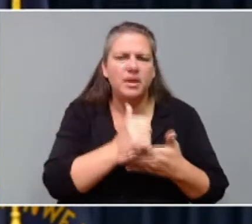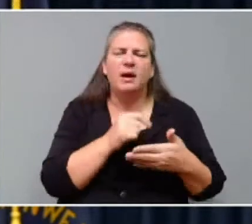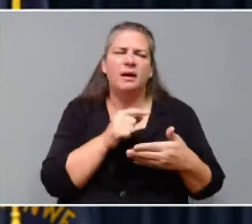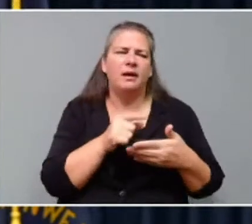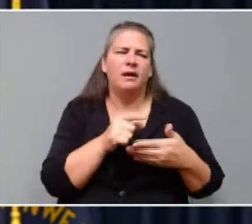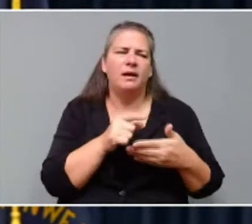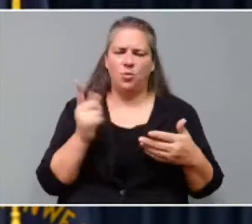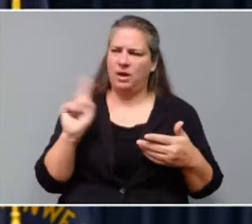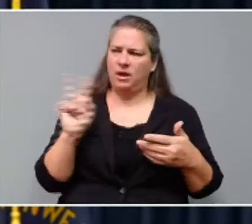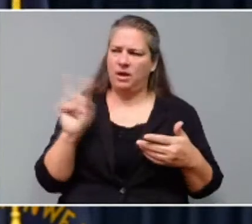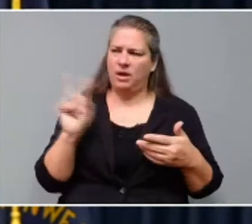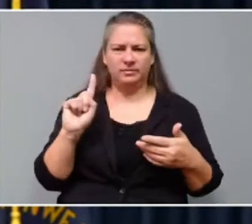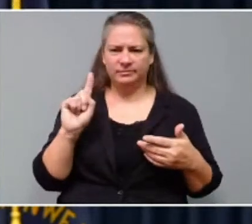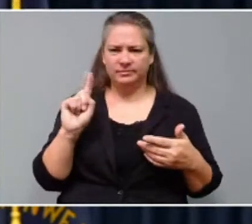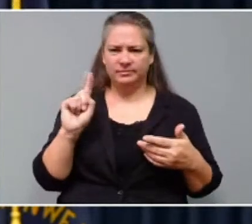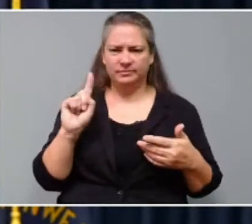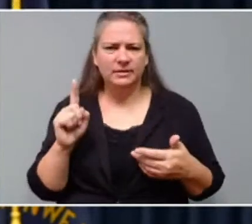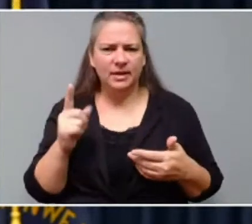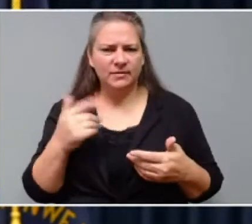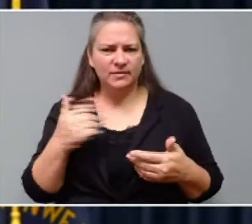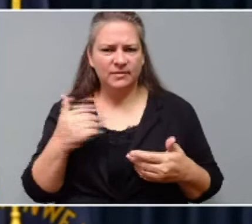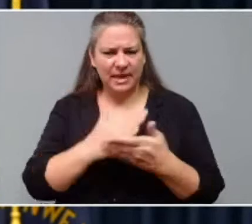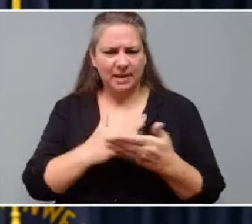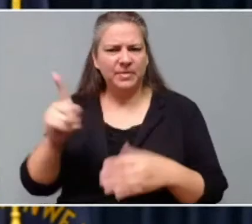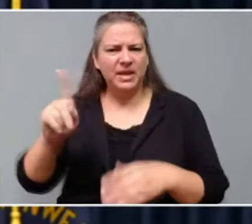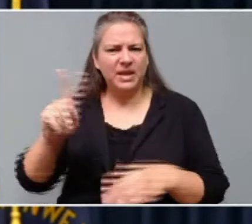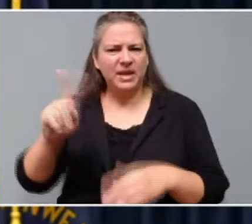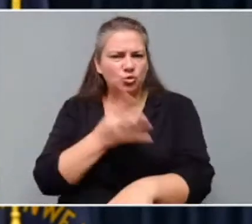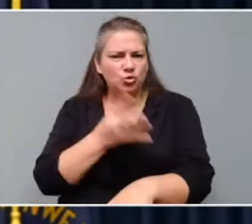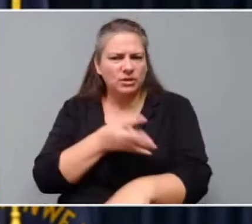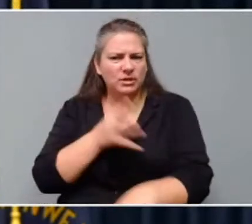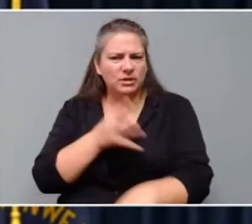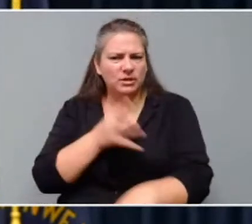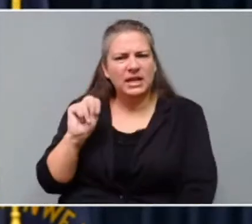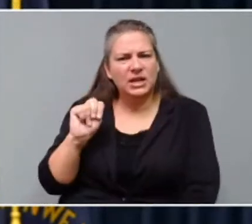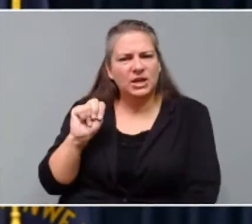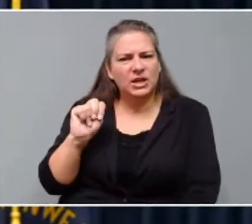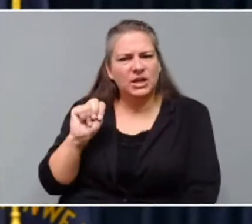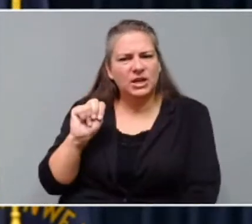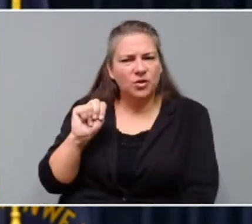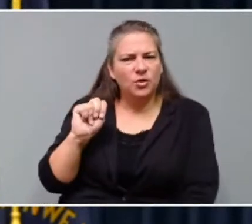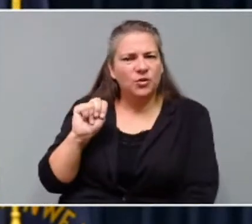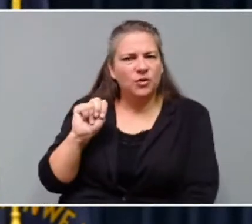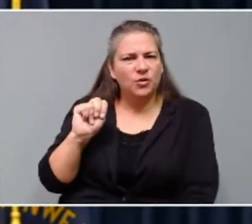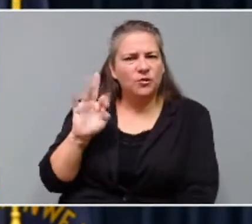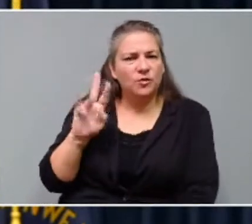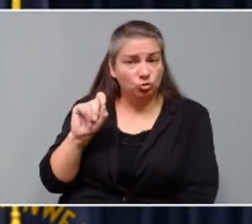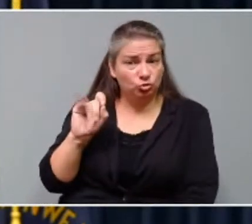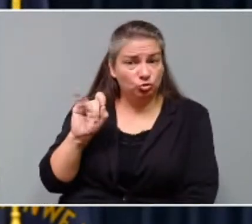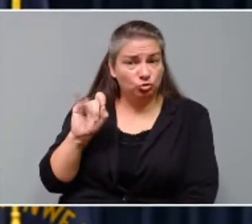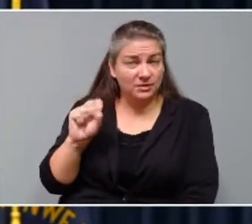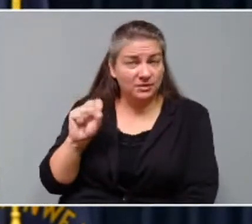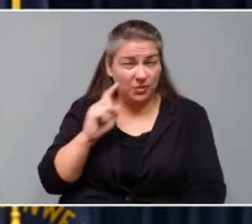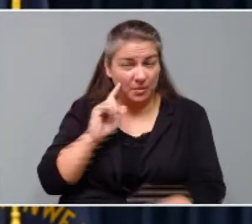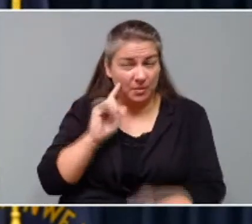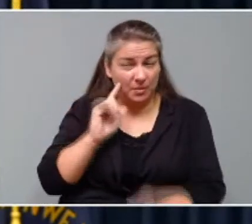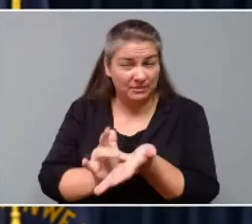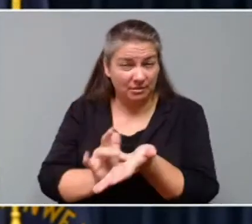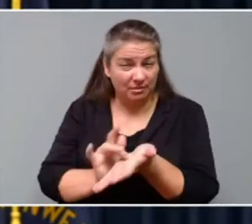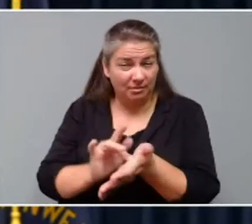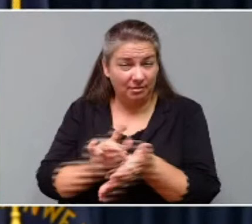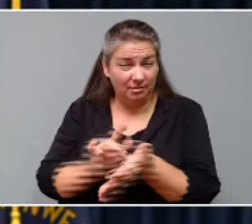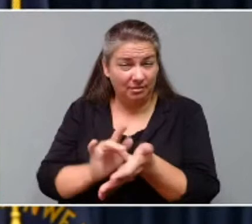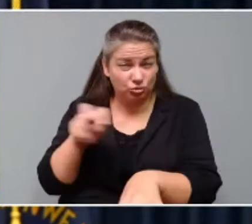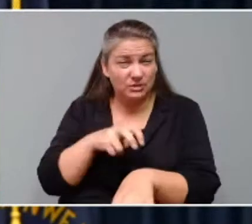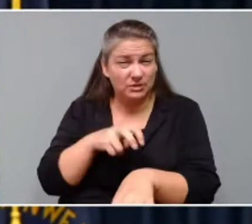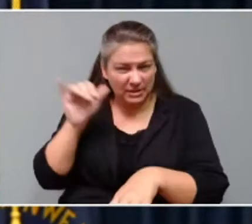doing monoclonal infusions. They have really helped everywhere they've gone. We appreciate them and all the